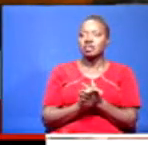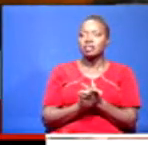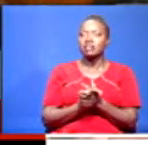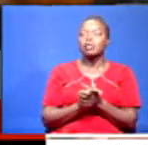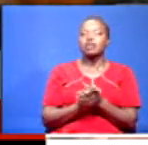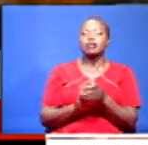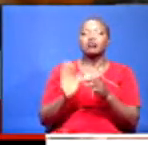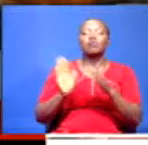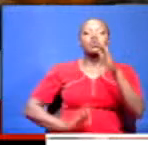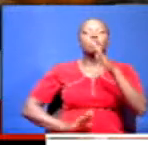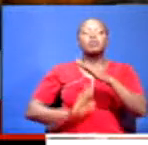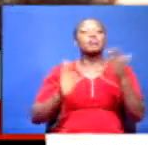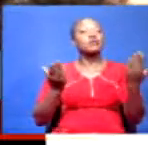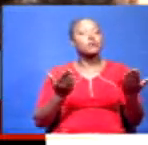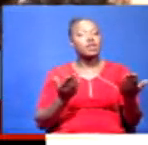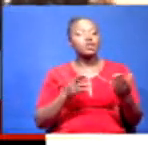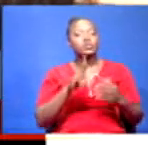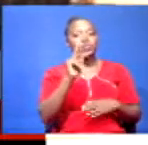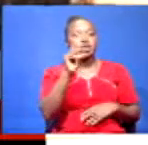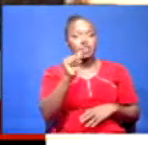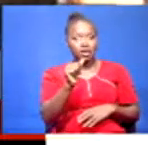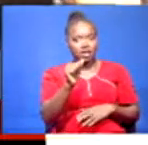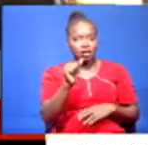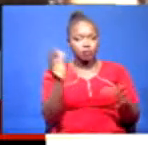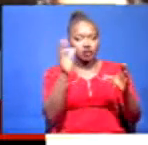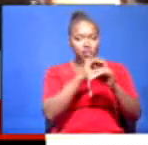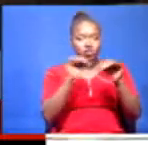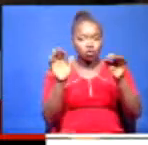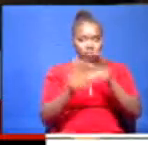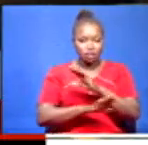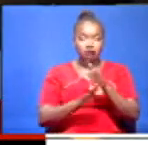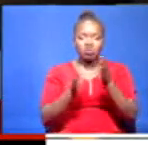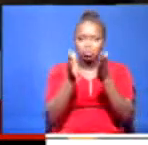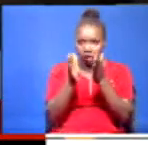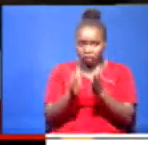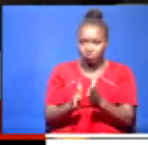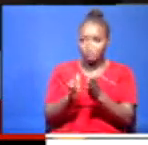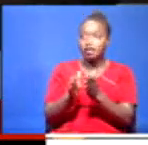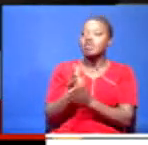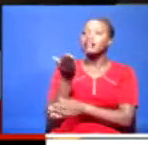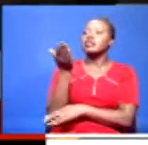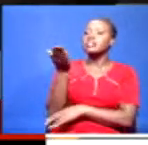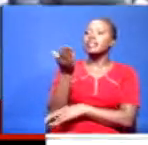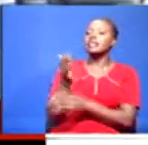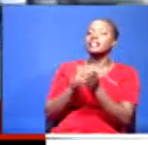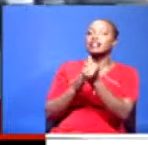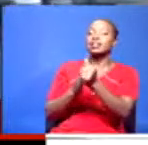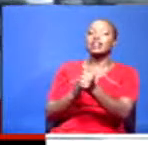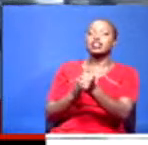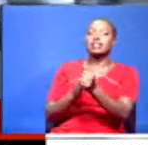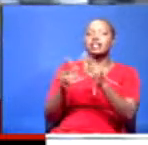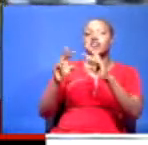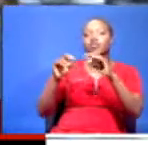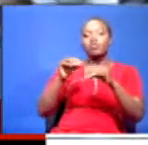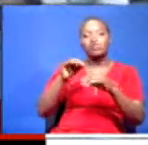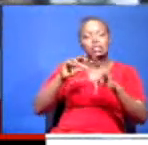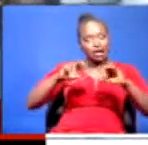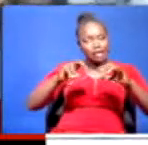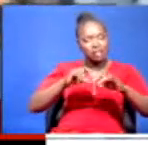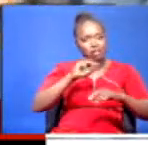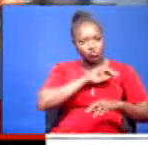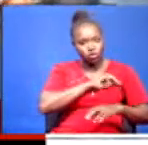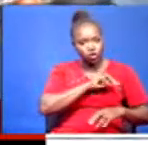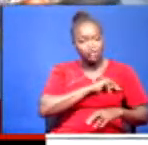Bottom up. The United Democratic Alliance presidential running mate Rigathi Gachagua led the vote hunting mission in Laikipia